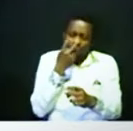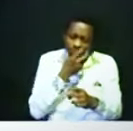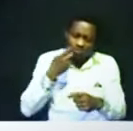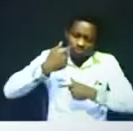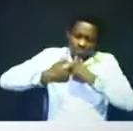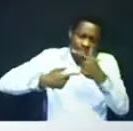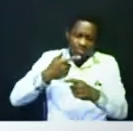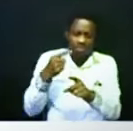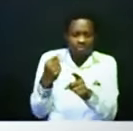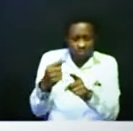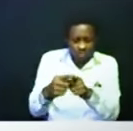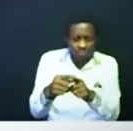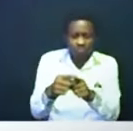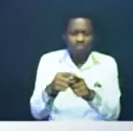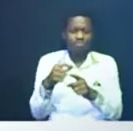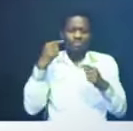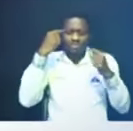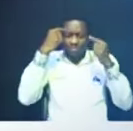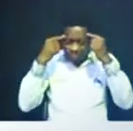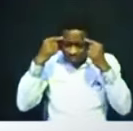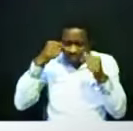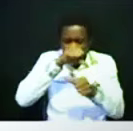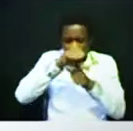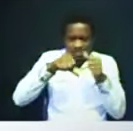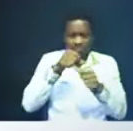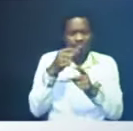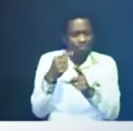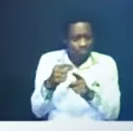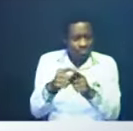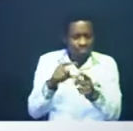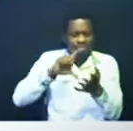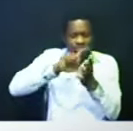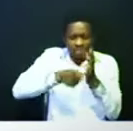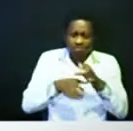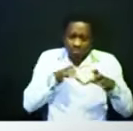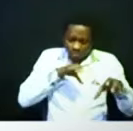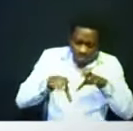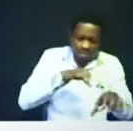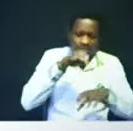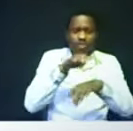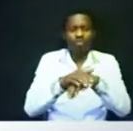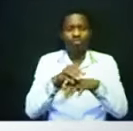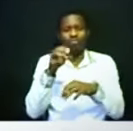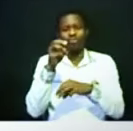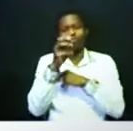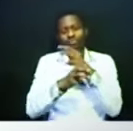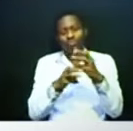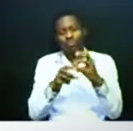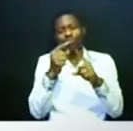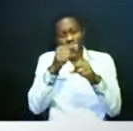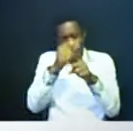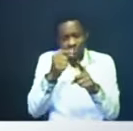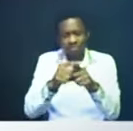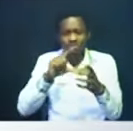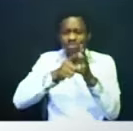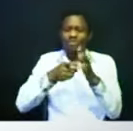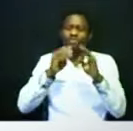Act upon the word. And this will create a great future for you.